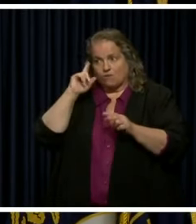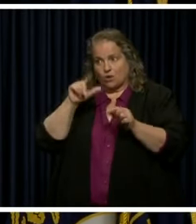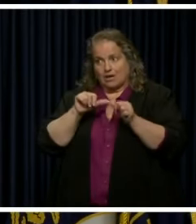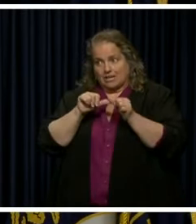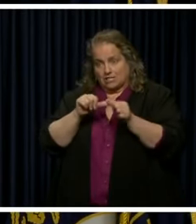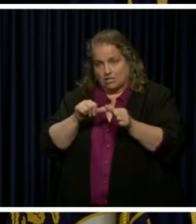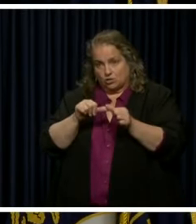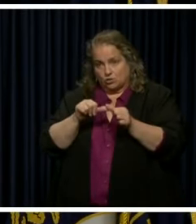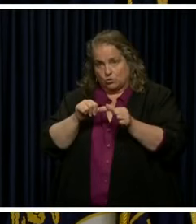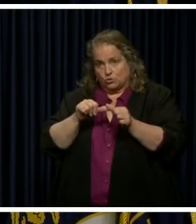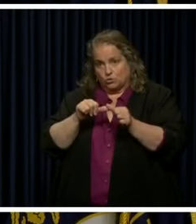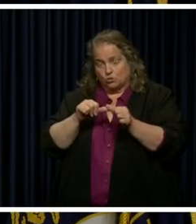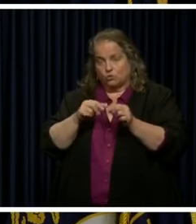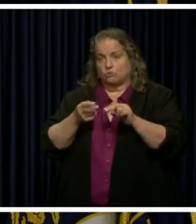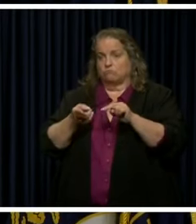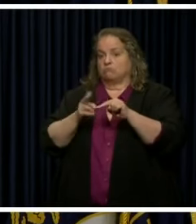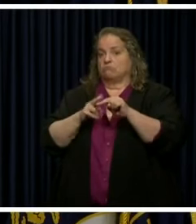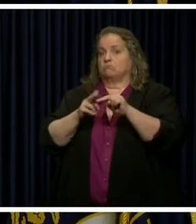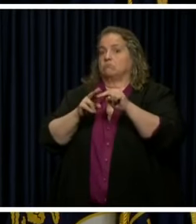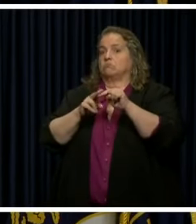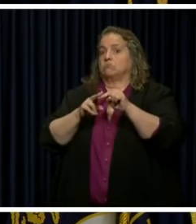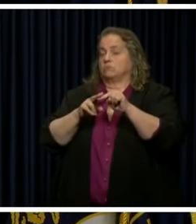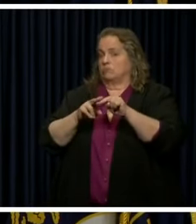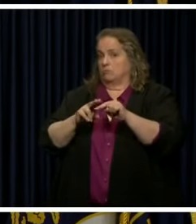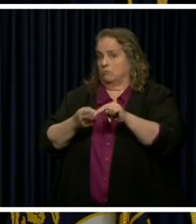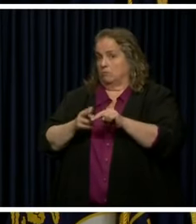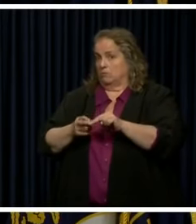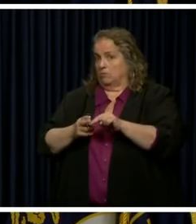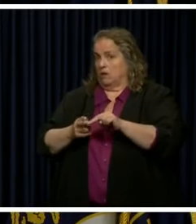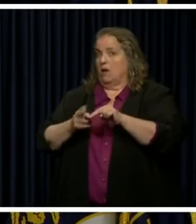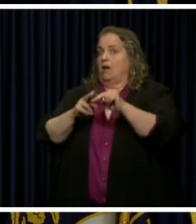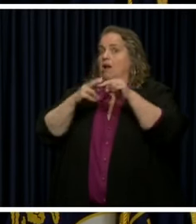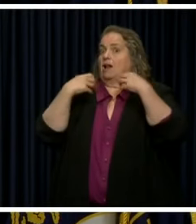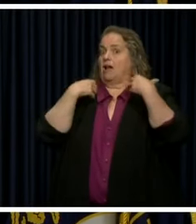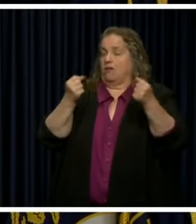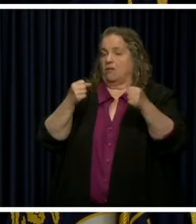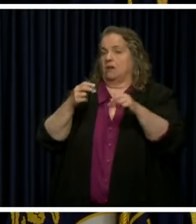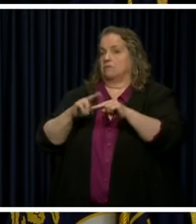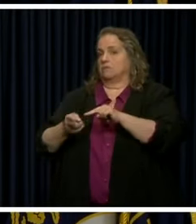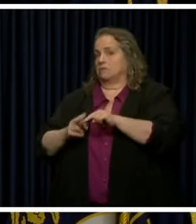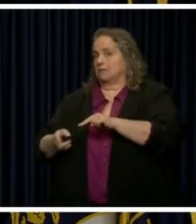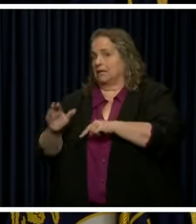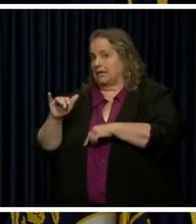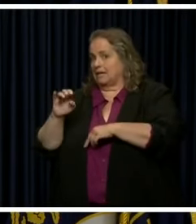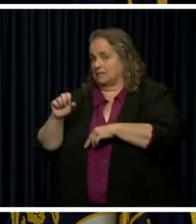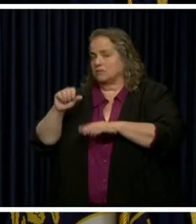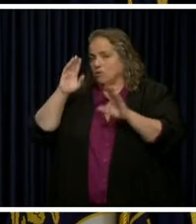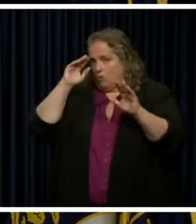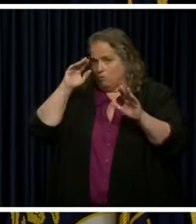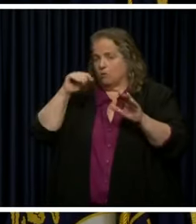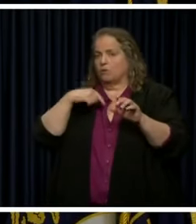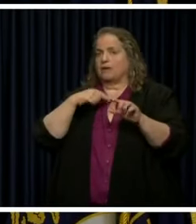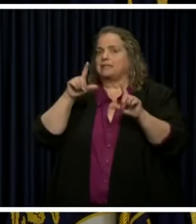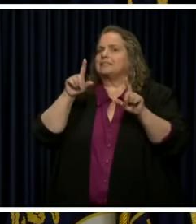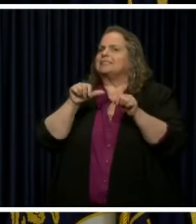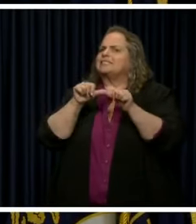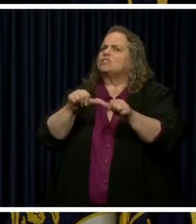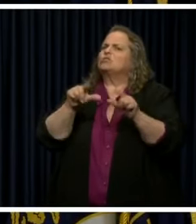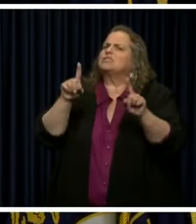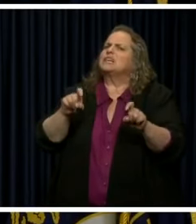continued plateau or even decline in cases. Let's continue to increase our testing capacity, and let's make sure we're healthy at home,